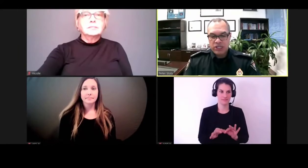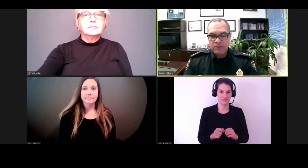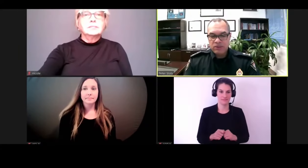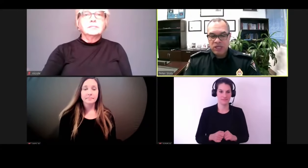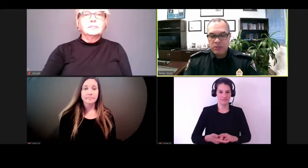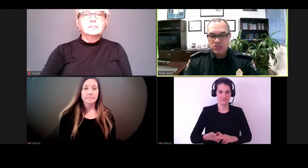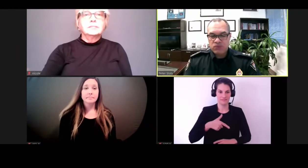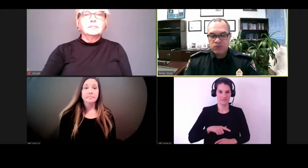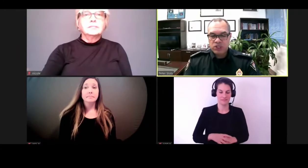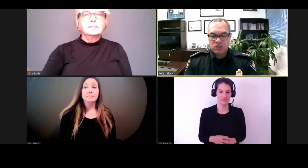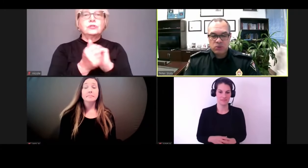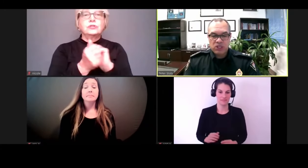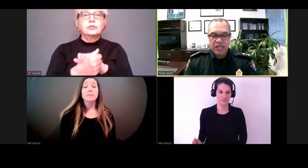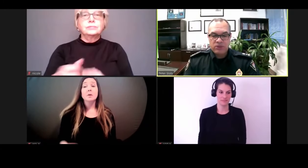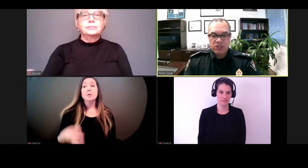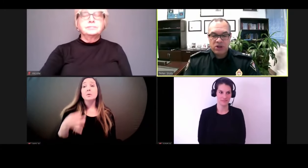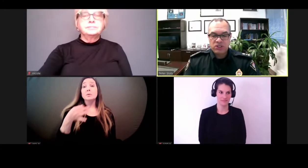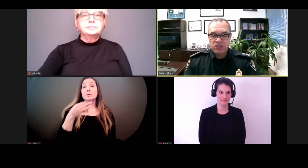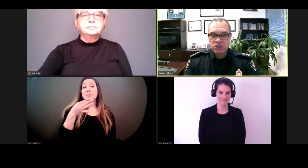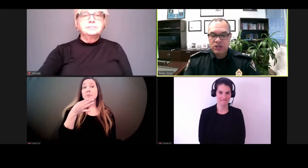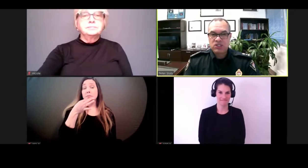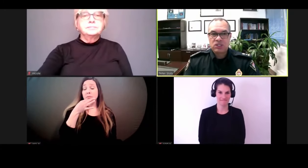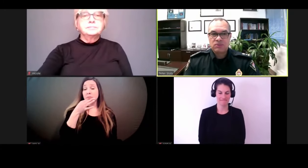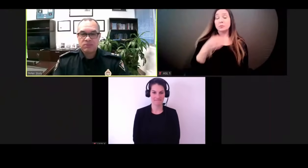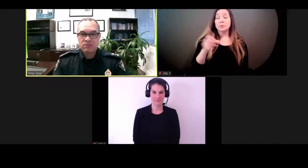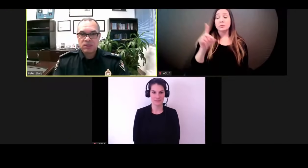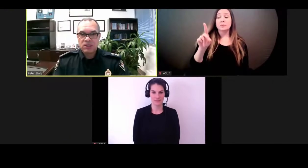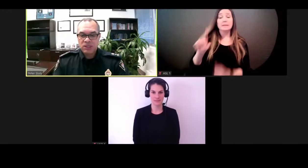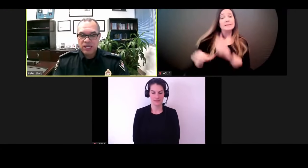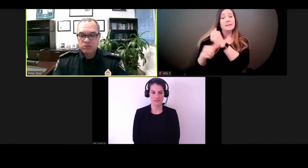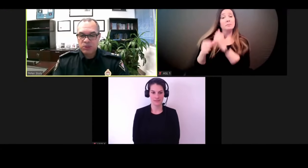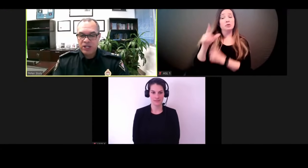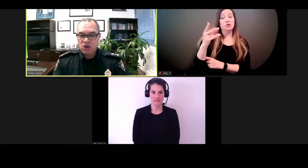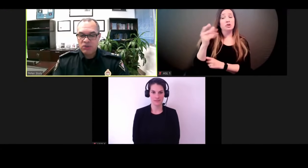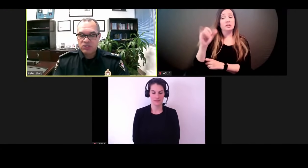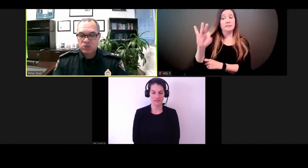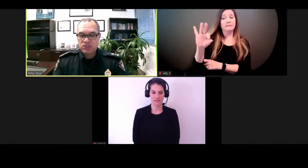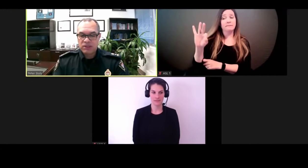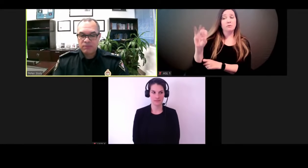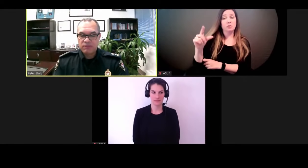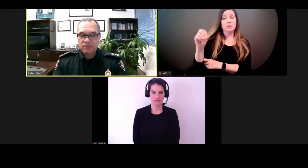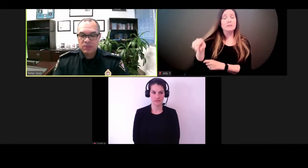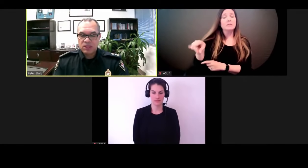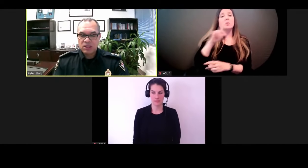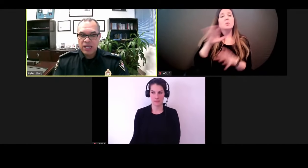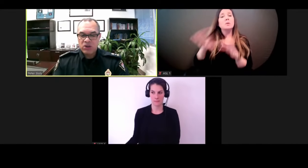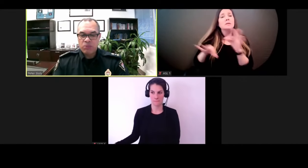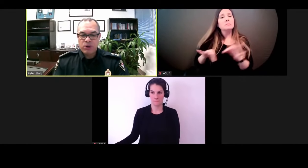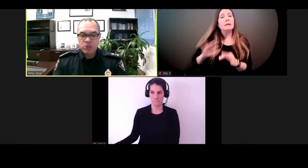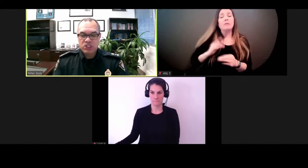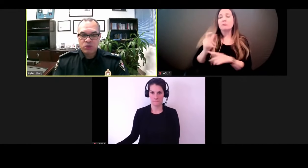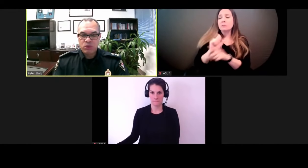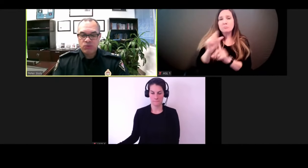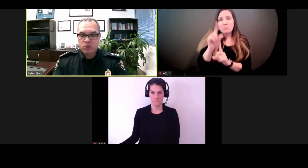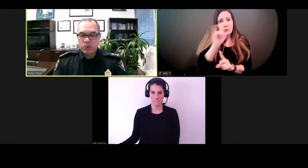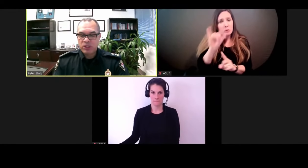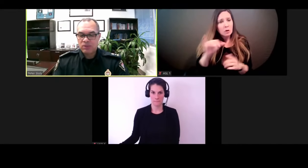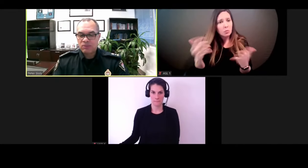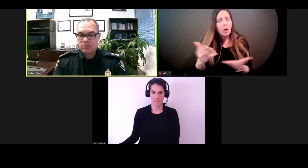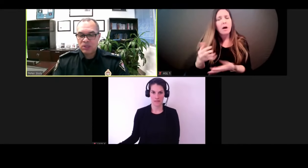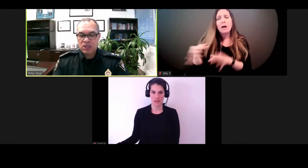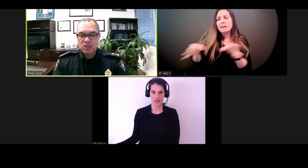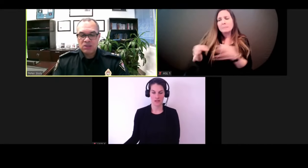Shortly, Deputy Chief Ferguson will lay out the current situation, explain our resourcing, and our approach as we move